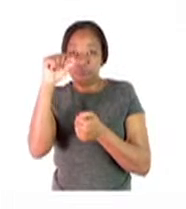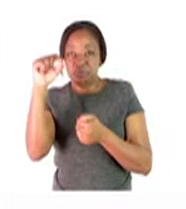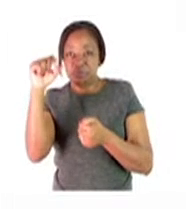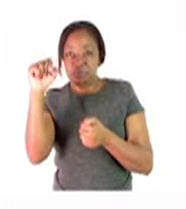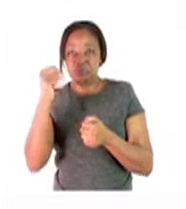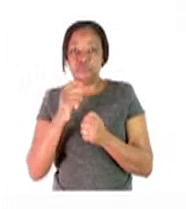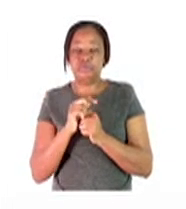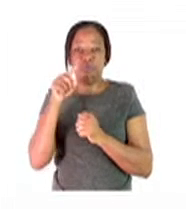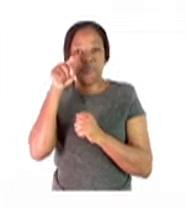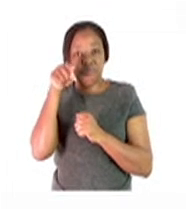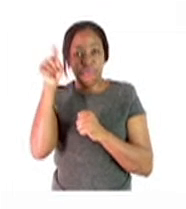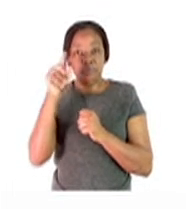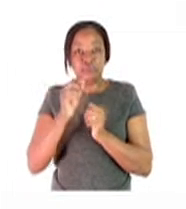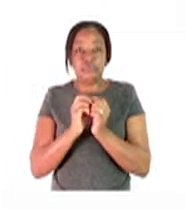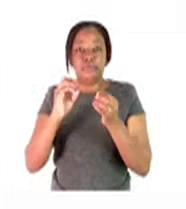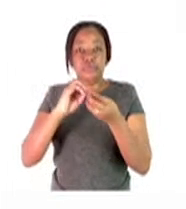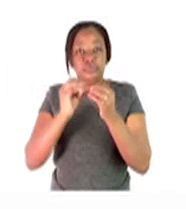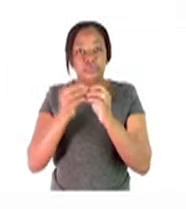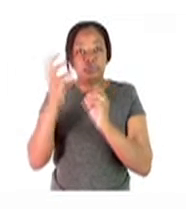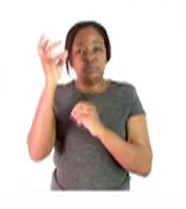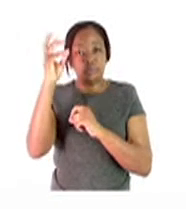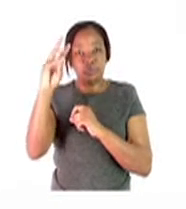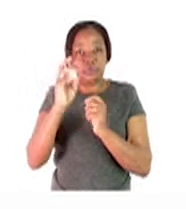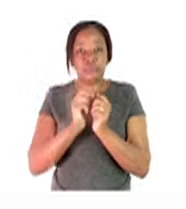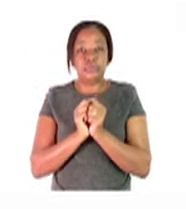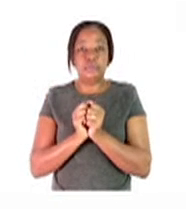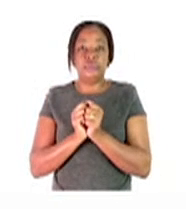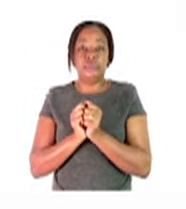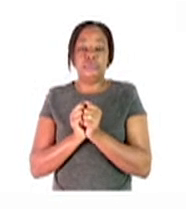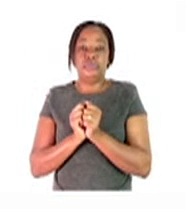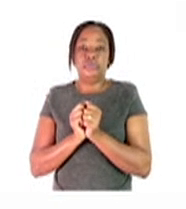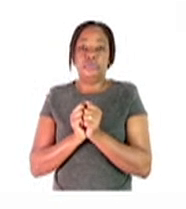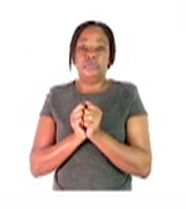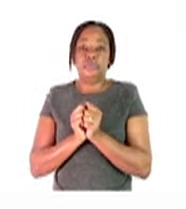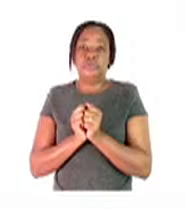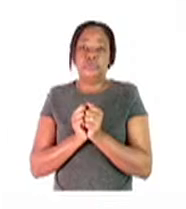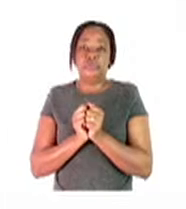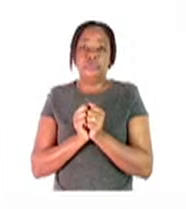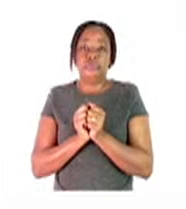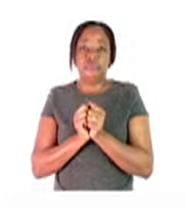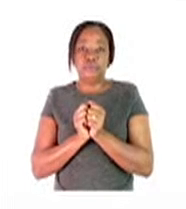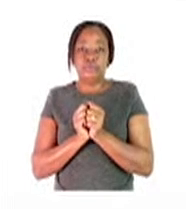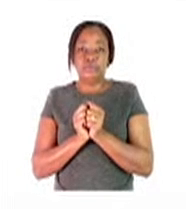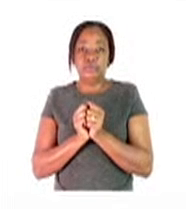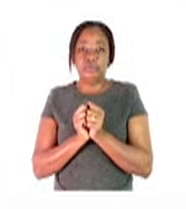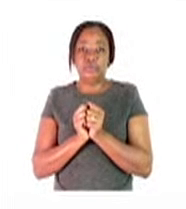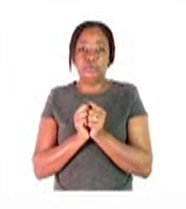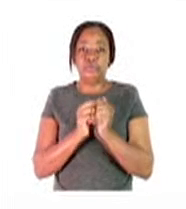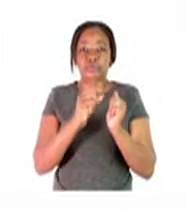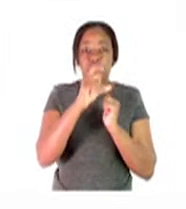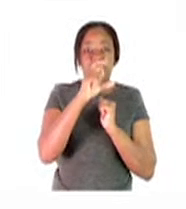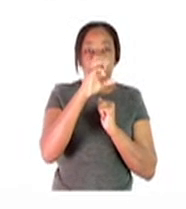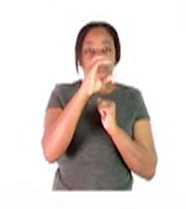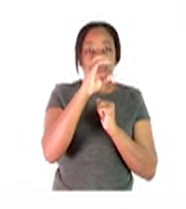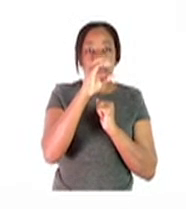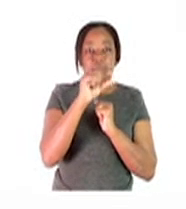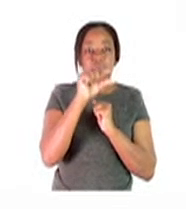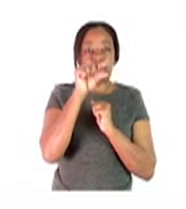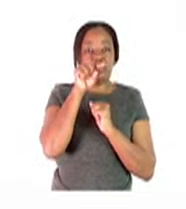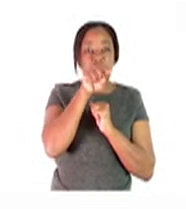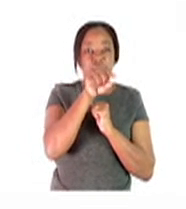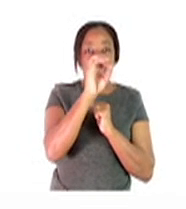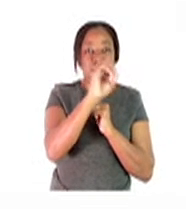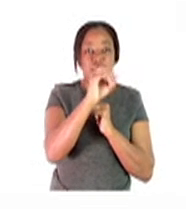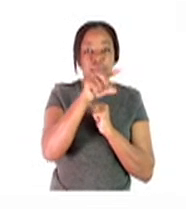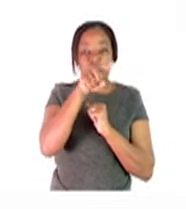word. Number 6, it's here also. On the middle here, it's having a